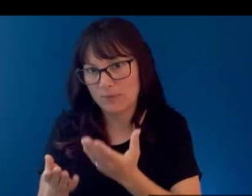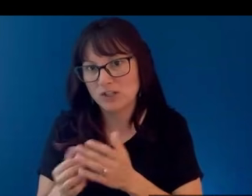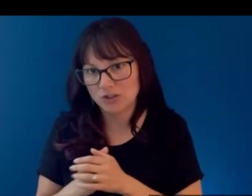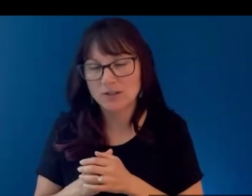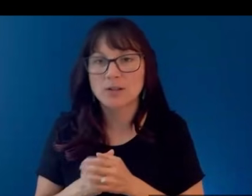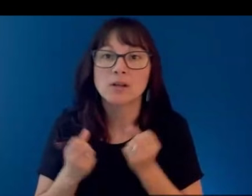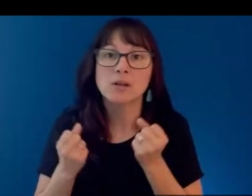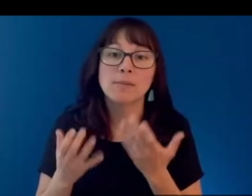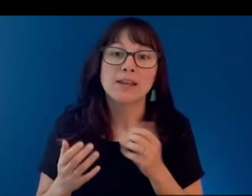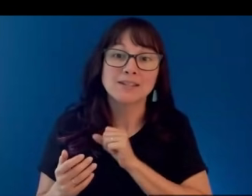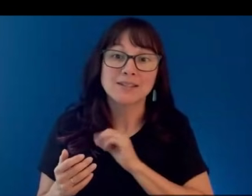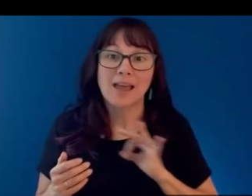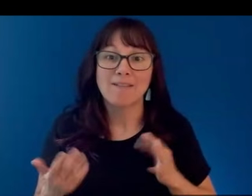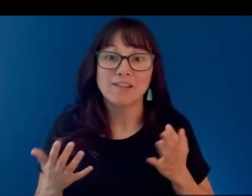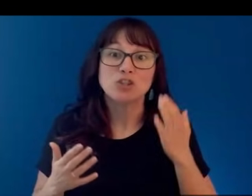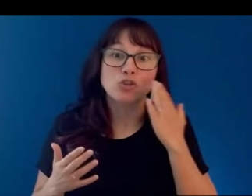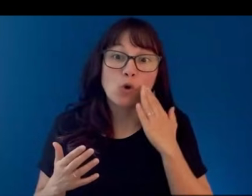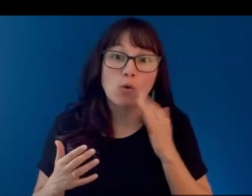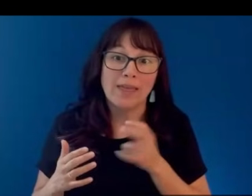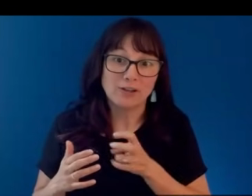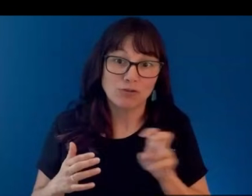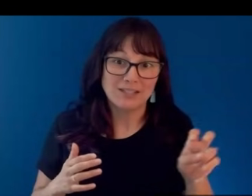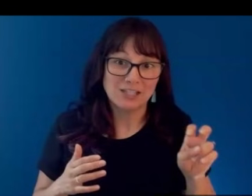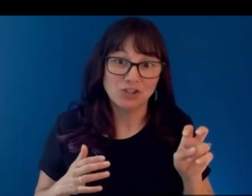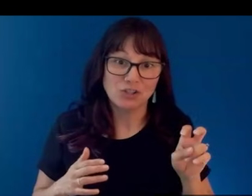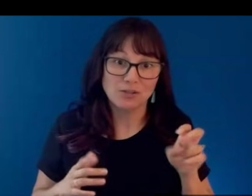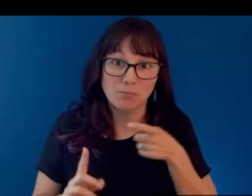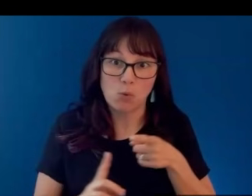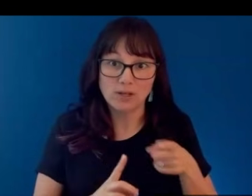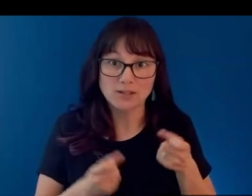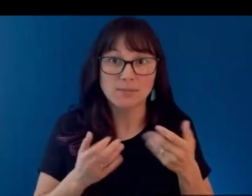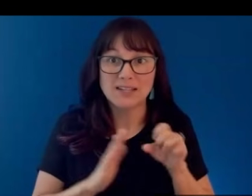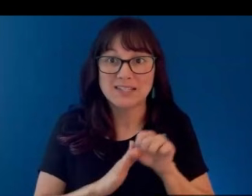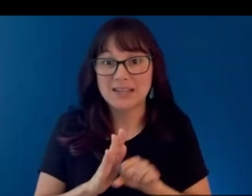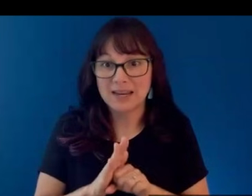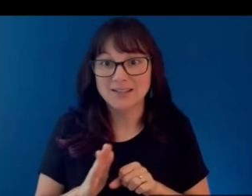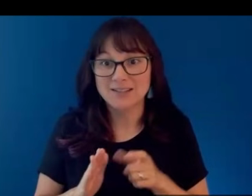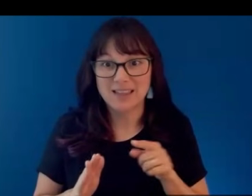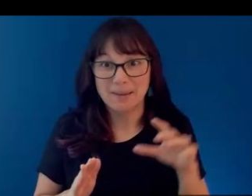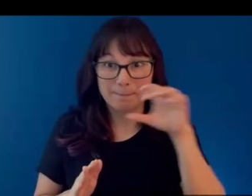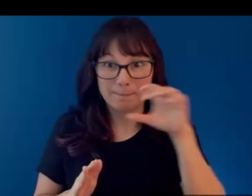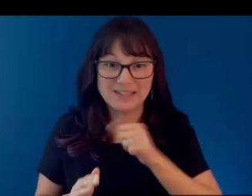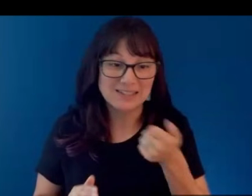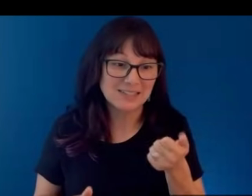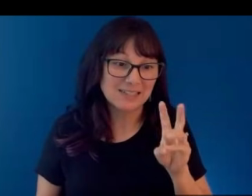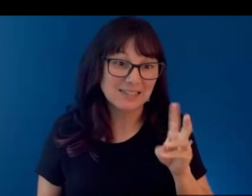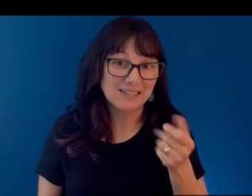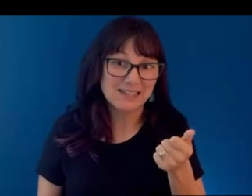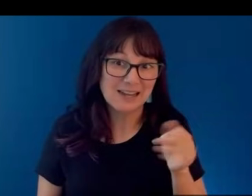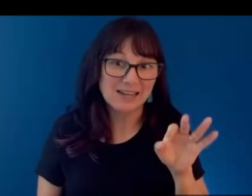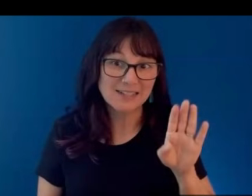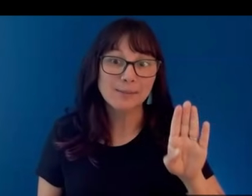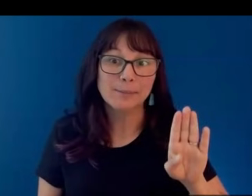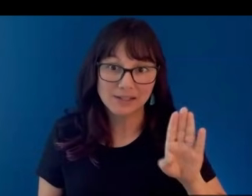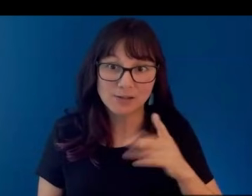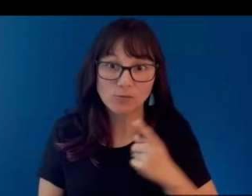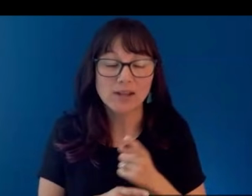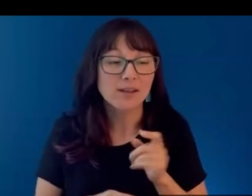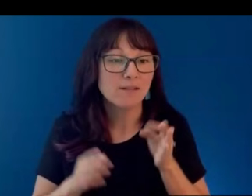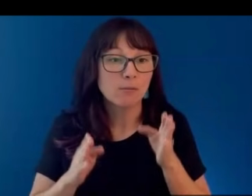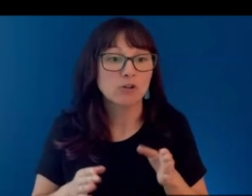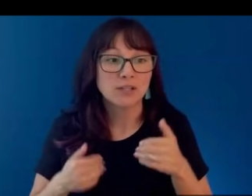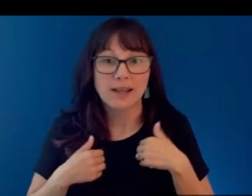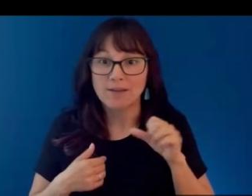A lot of staff know the transition points. There are a lot of states who miss 1619B, right? So someone who is